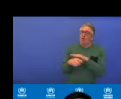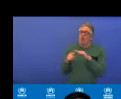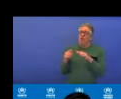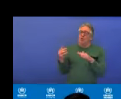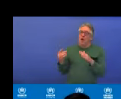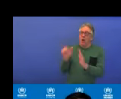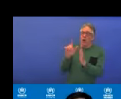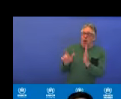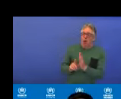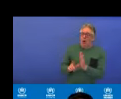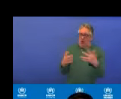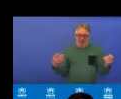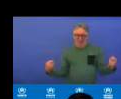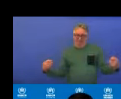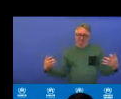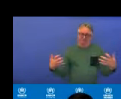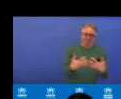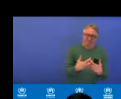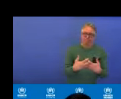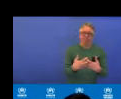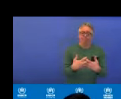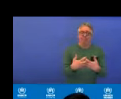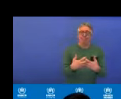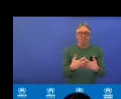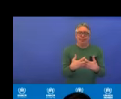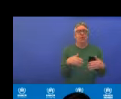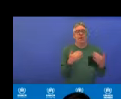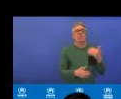that we're properly incorporating these populations that you're